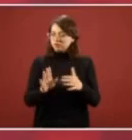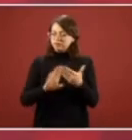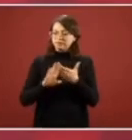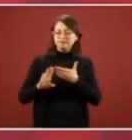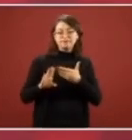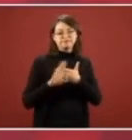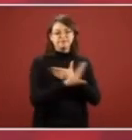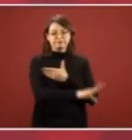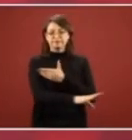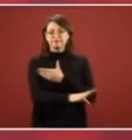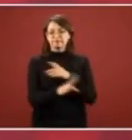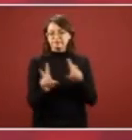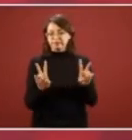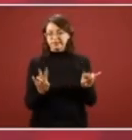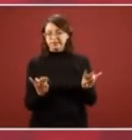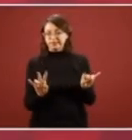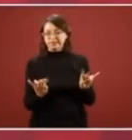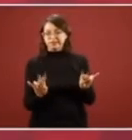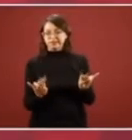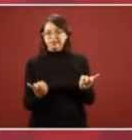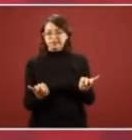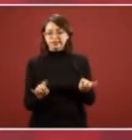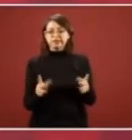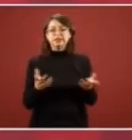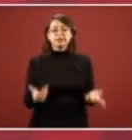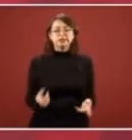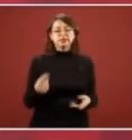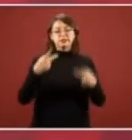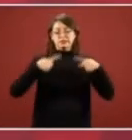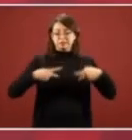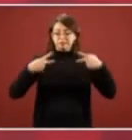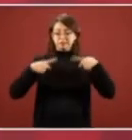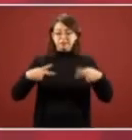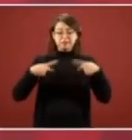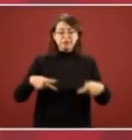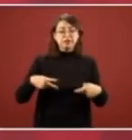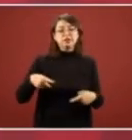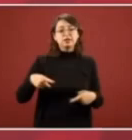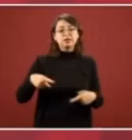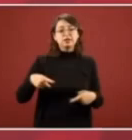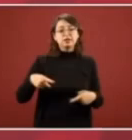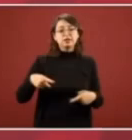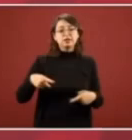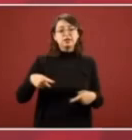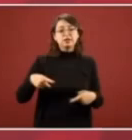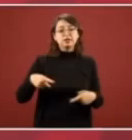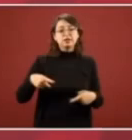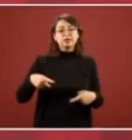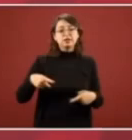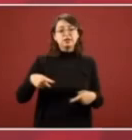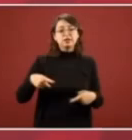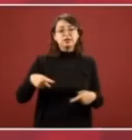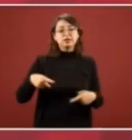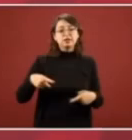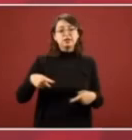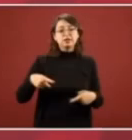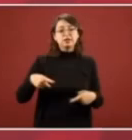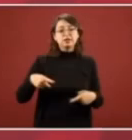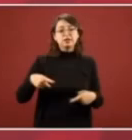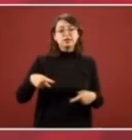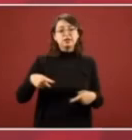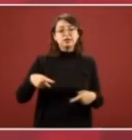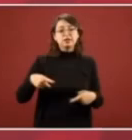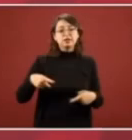fraud electoral, electoral fraud. Que los ciudadanos puedan elegir that the, libremente that the citizens can